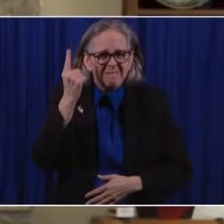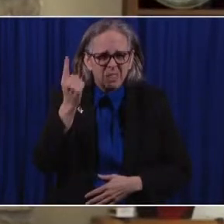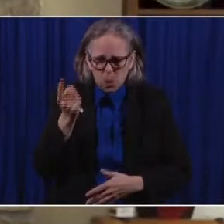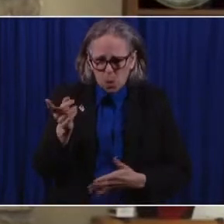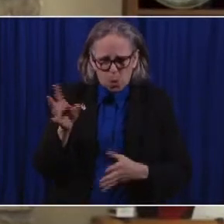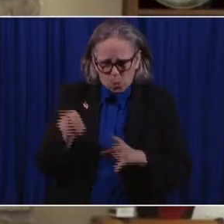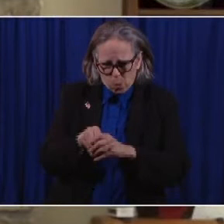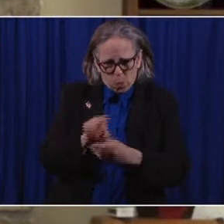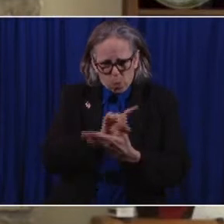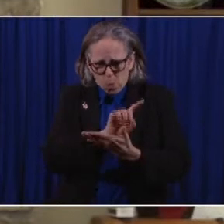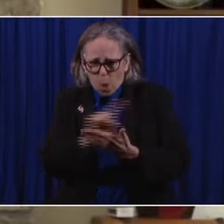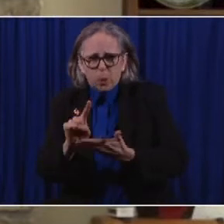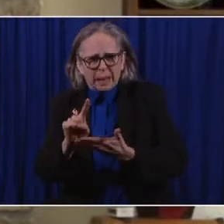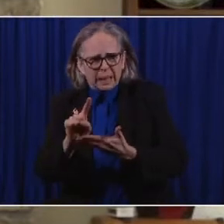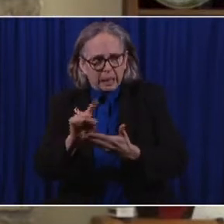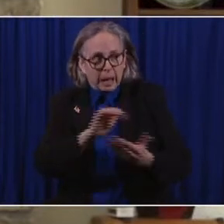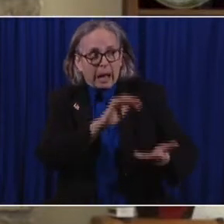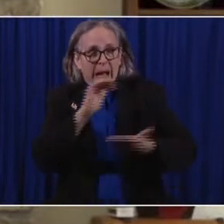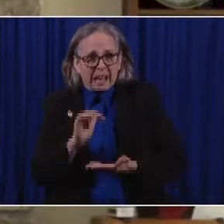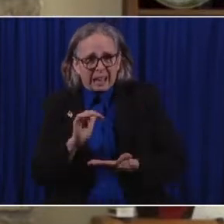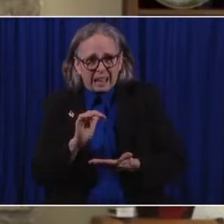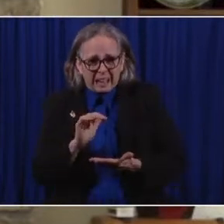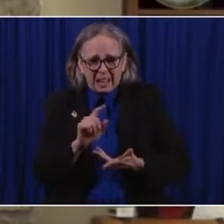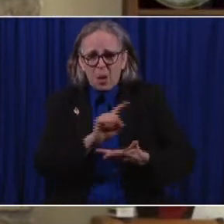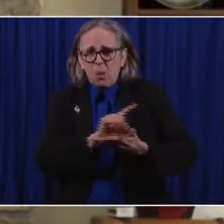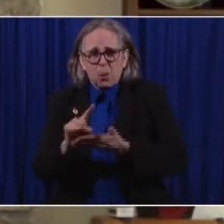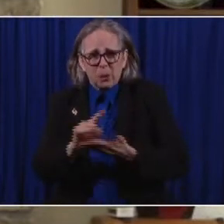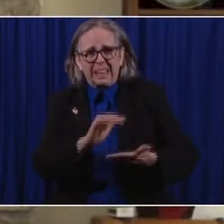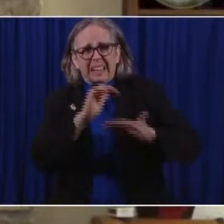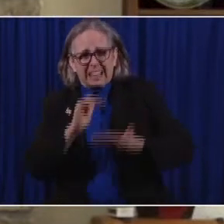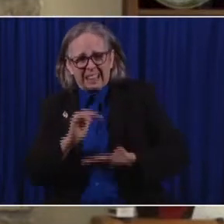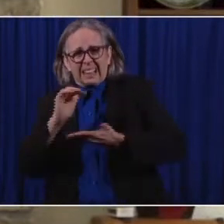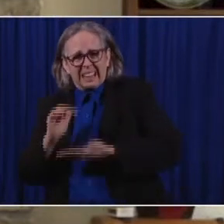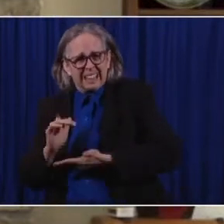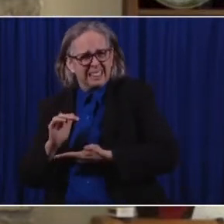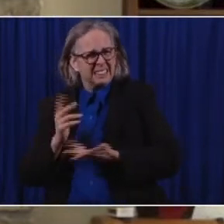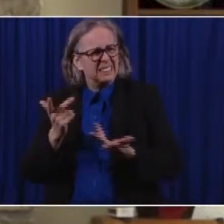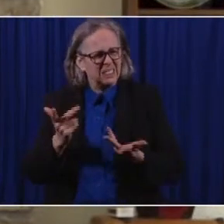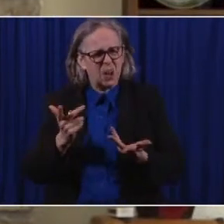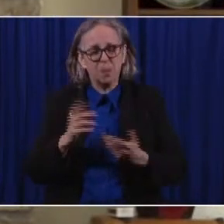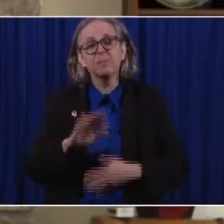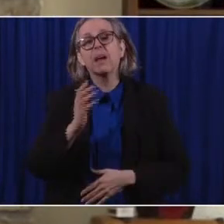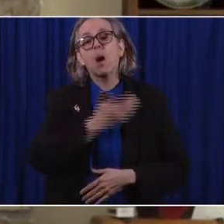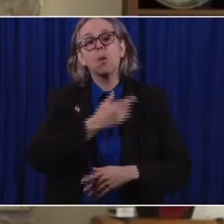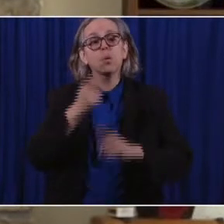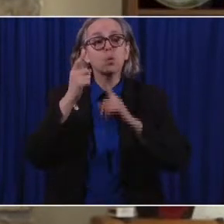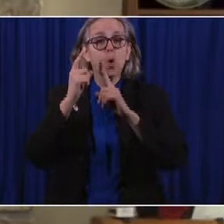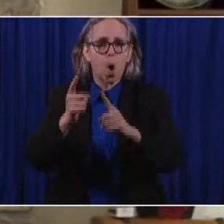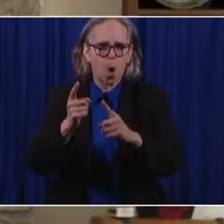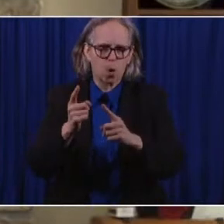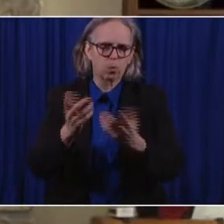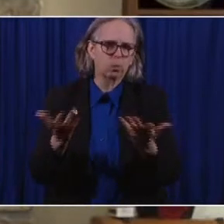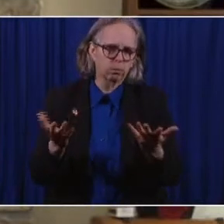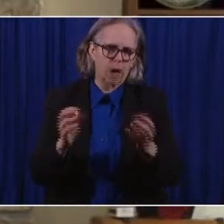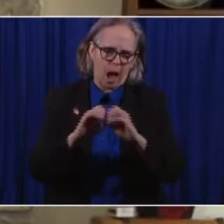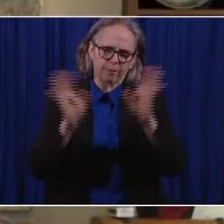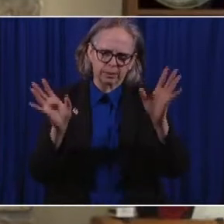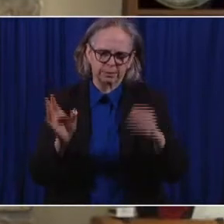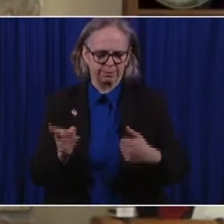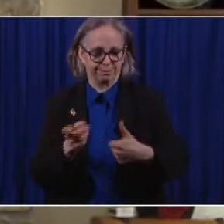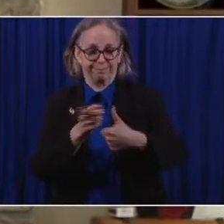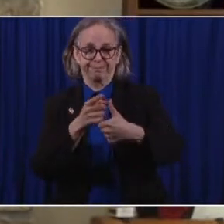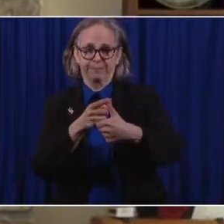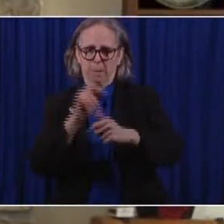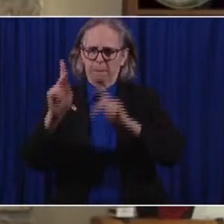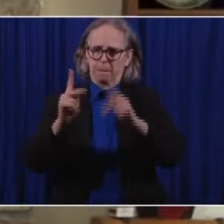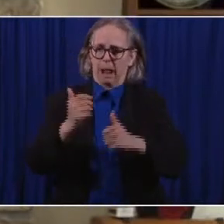Our goals are, number one, to save lives. Number two, to get our kids back in school. And number three, to help